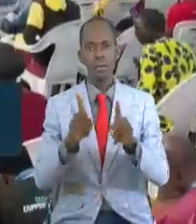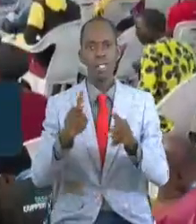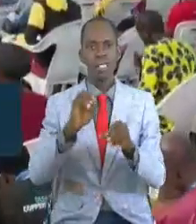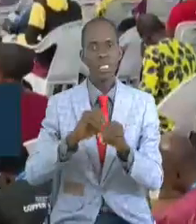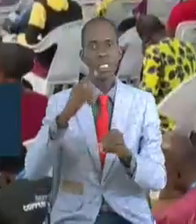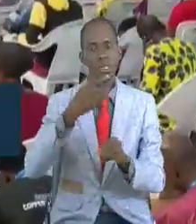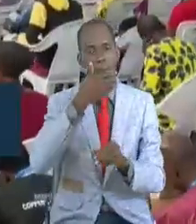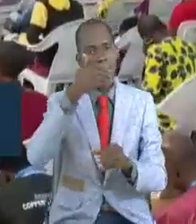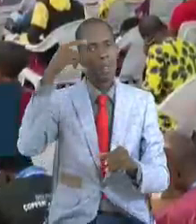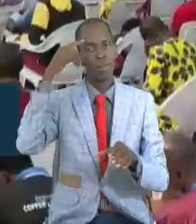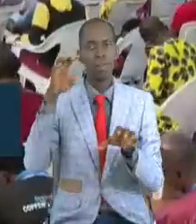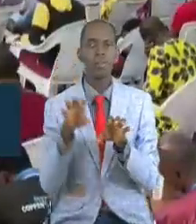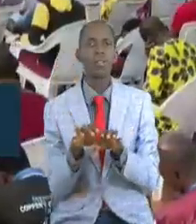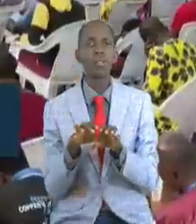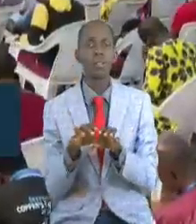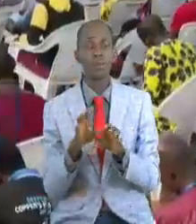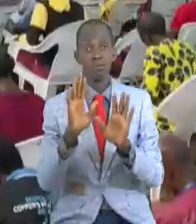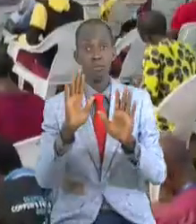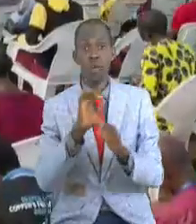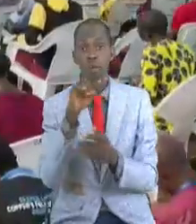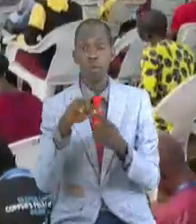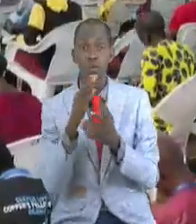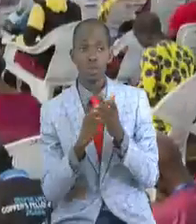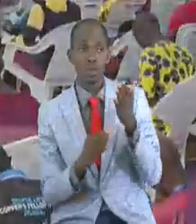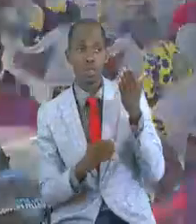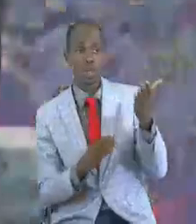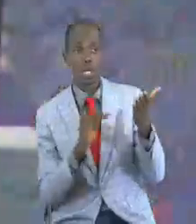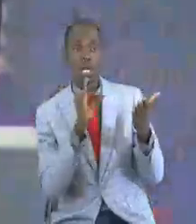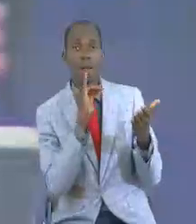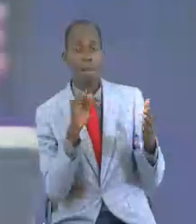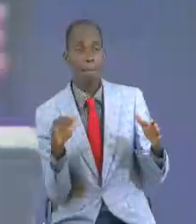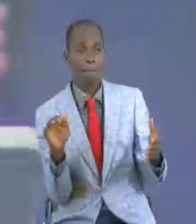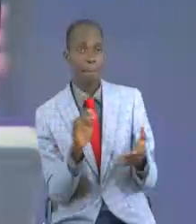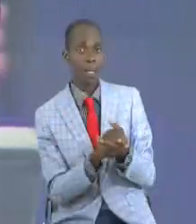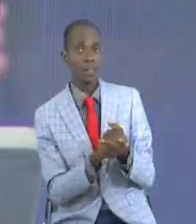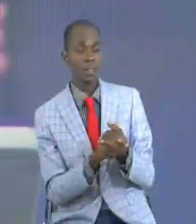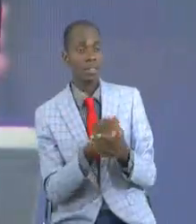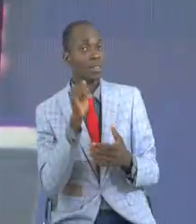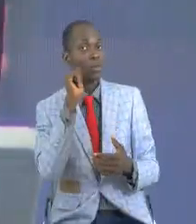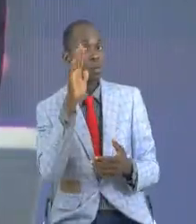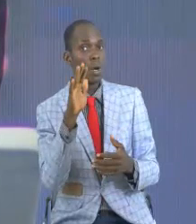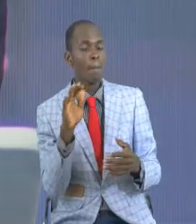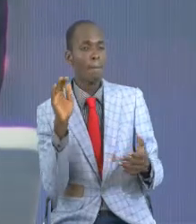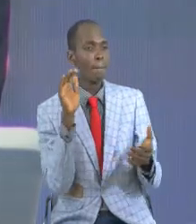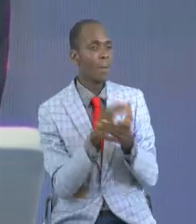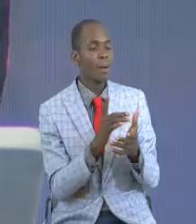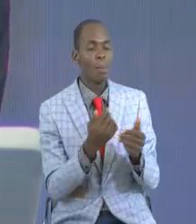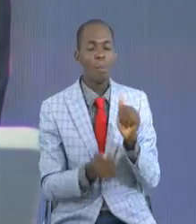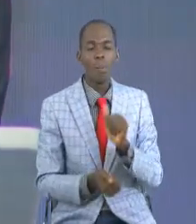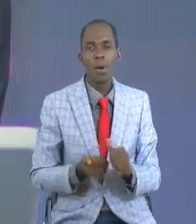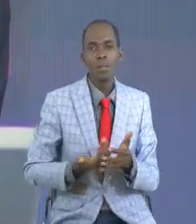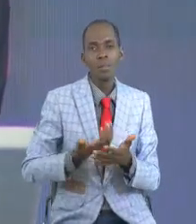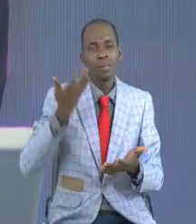When somebody gets married, she gets married to the richest person